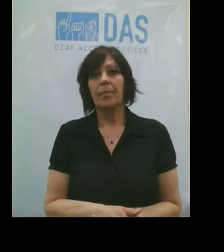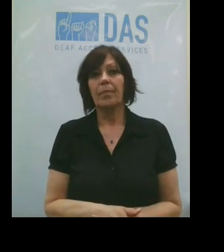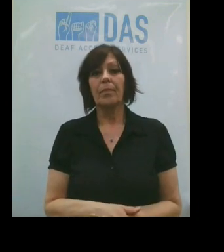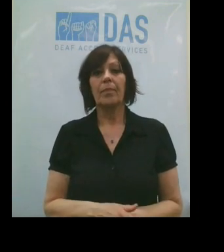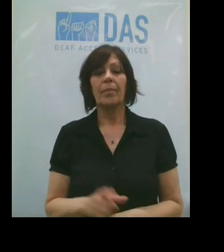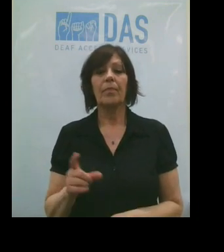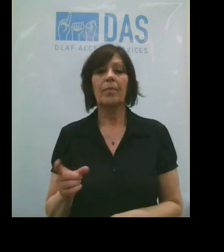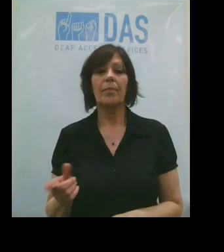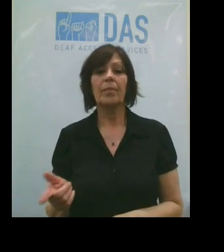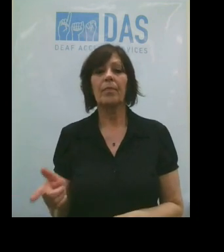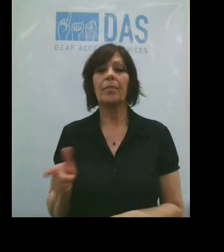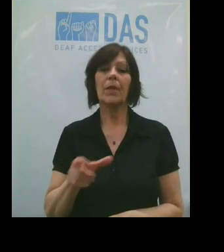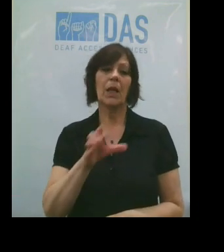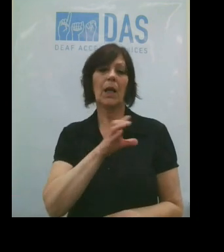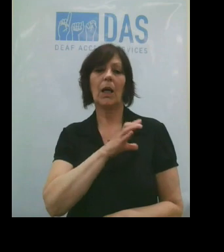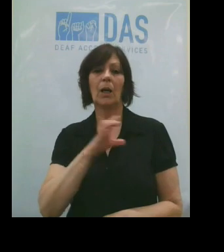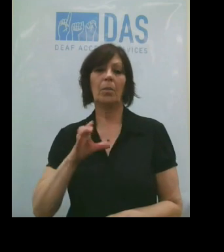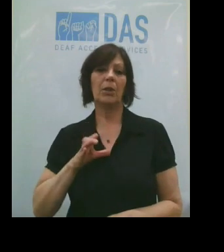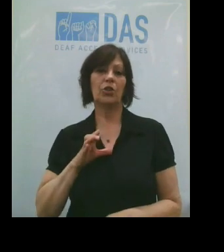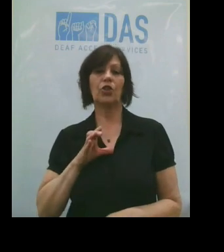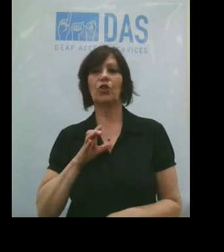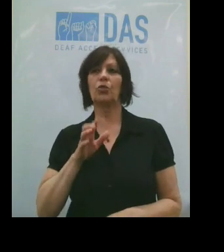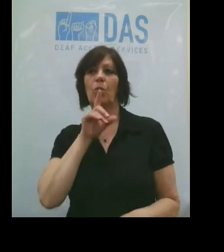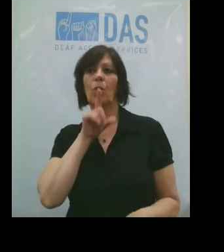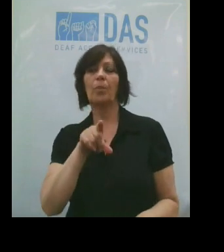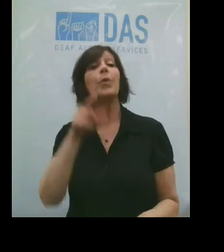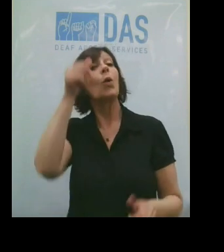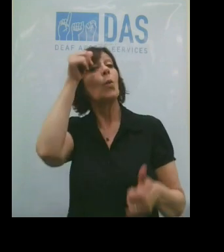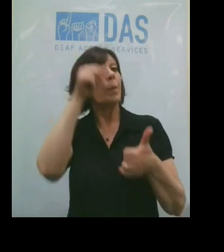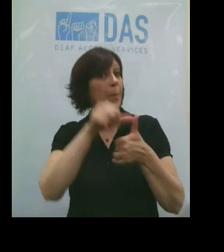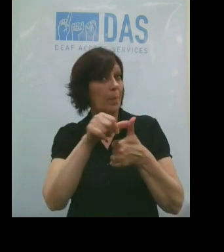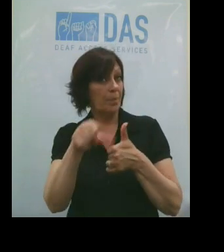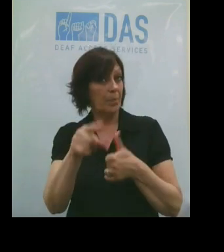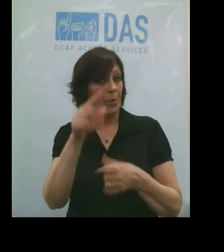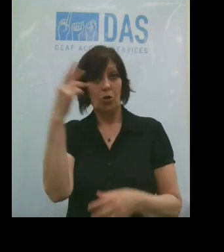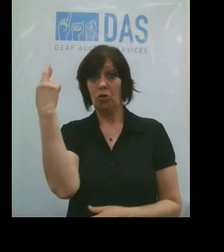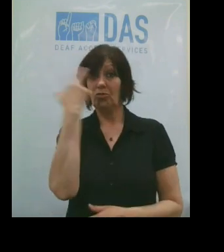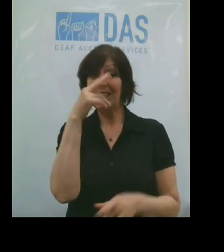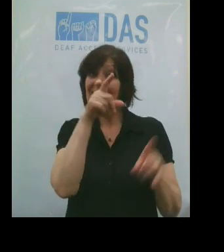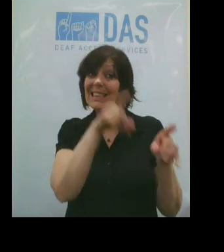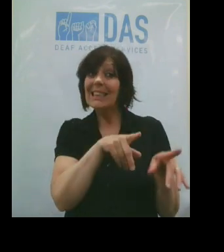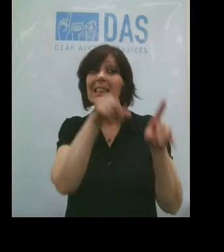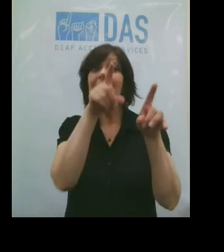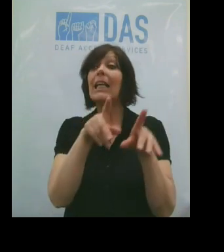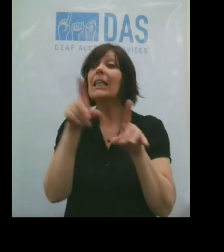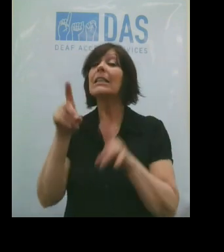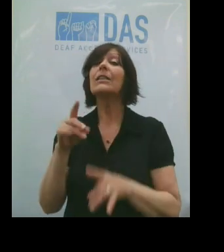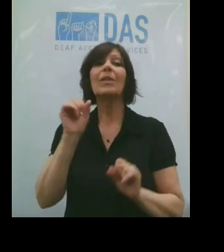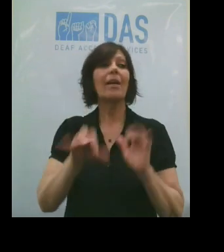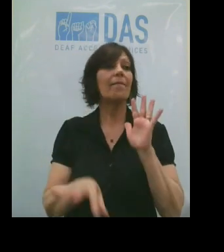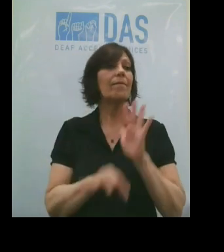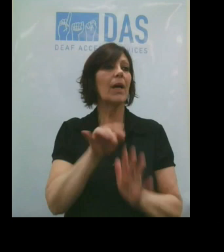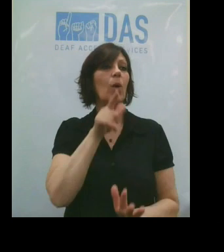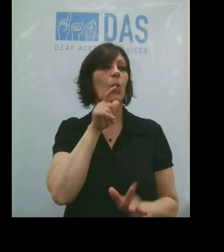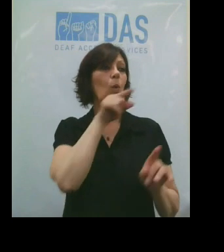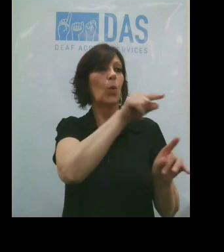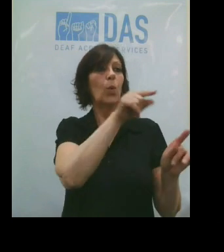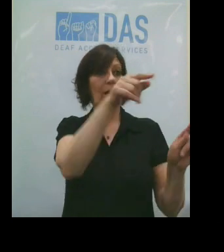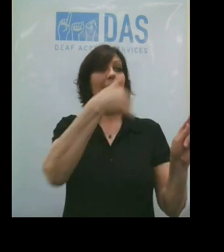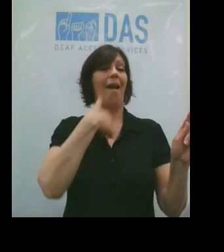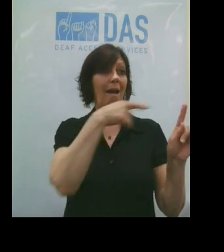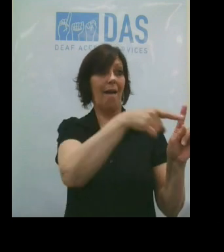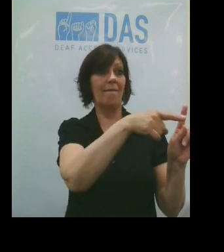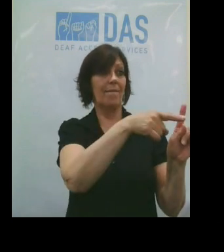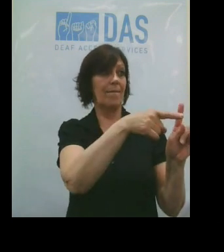over to Dr. Burstein, what that means. Thank you. So remember, the reason that we are doing testing is so we can identify people who